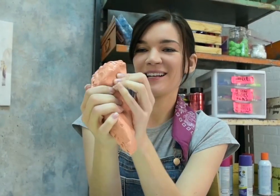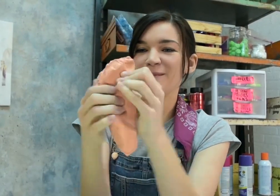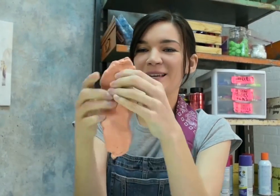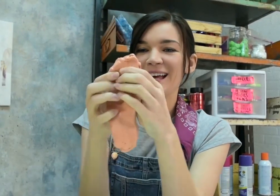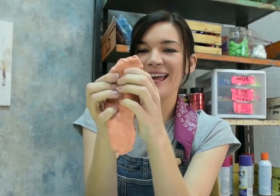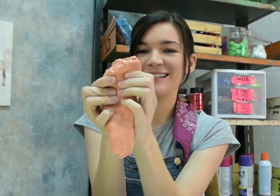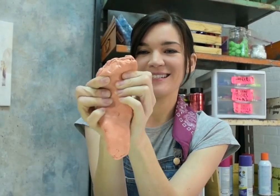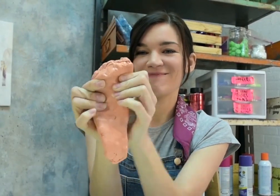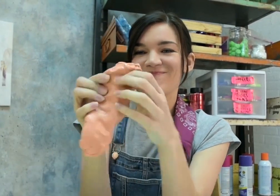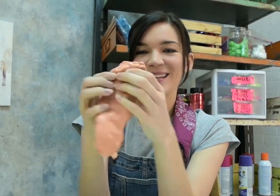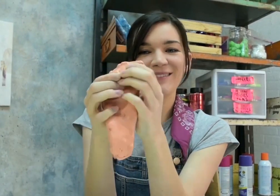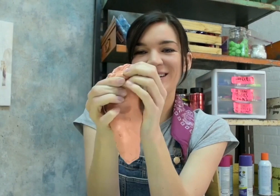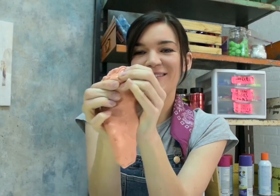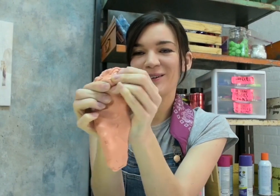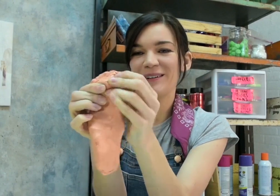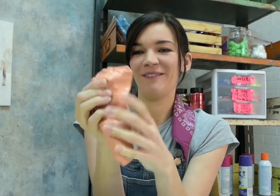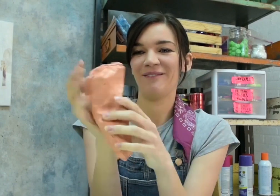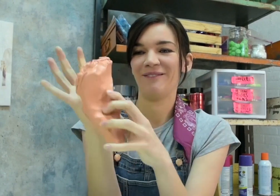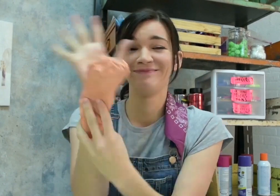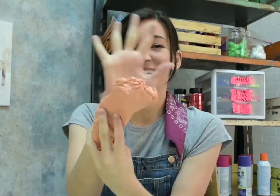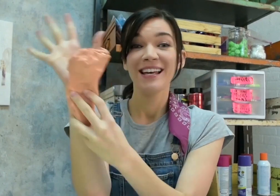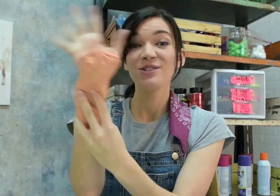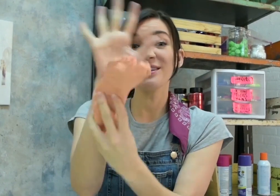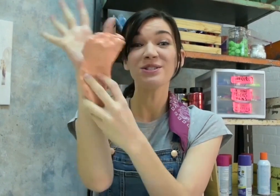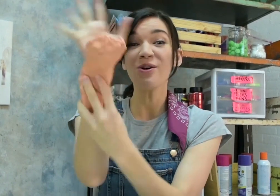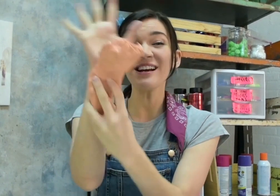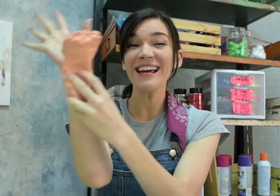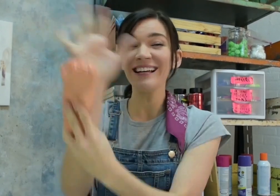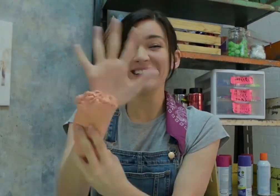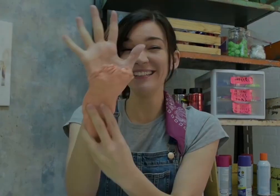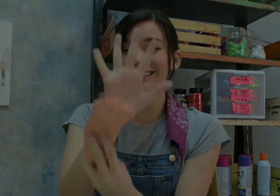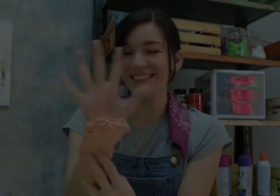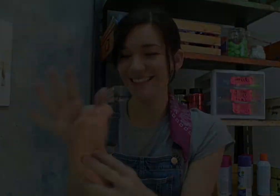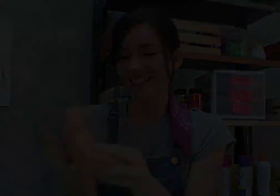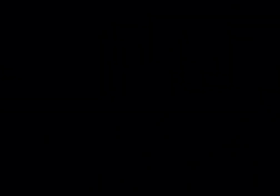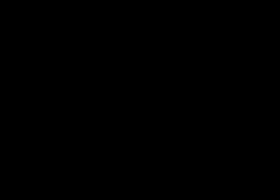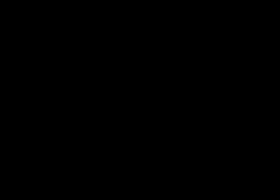just never gonna be a hand. It never will. Enjoy the story!